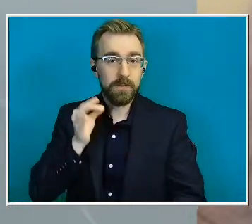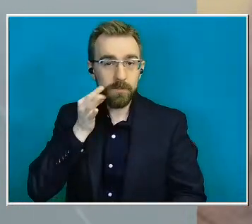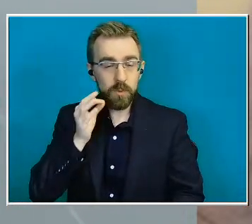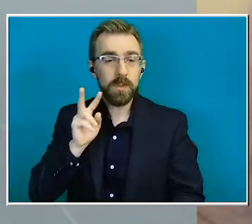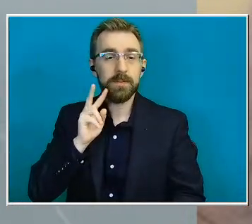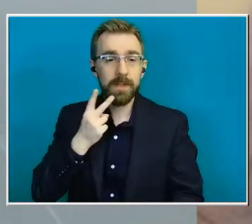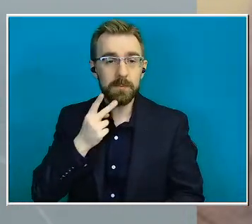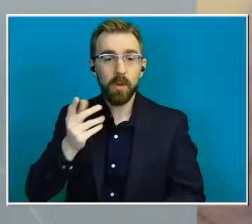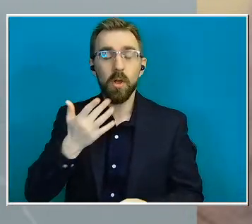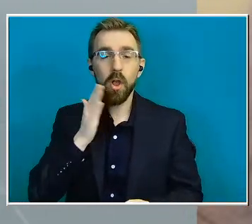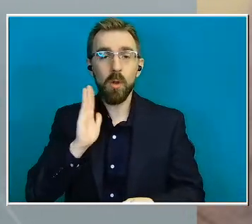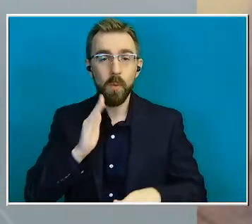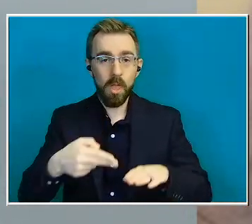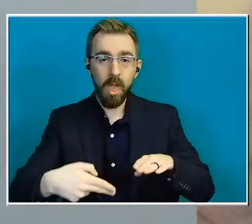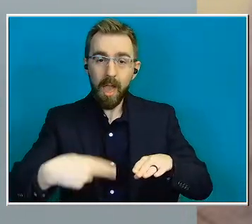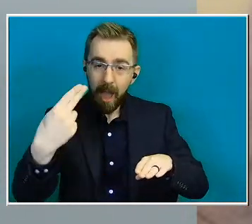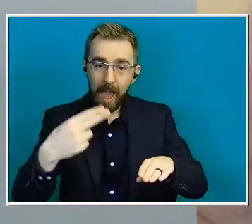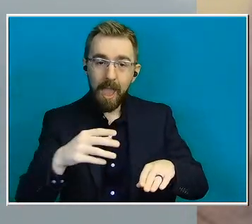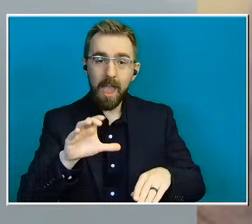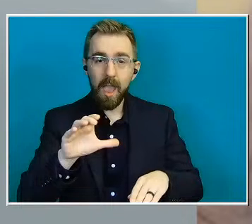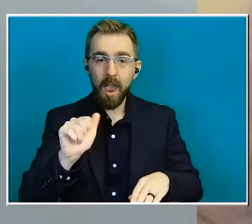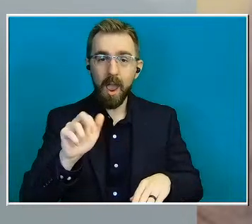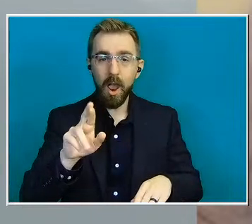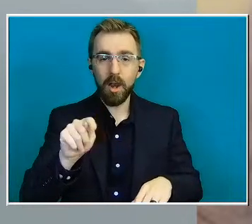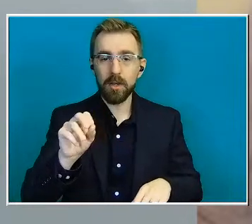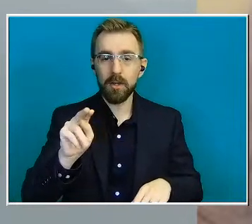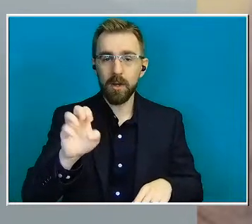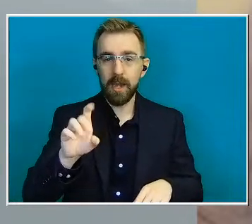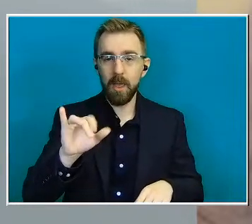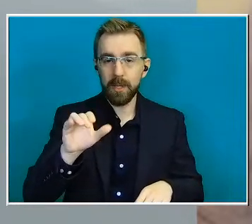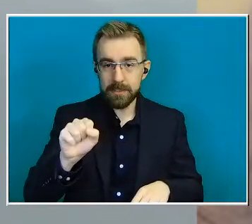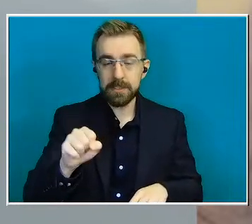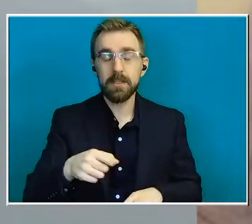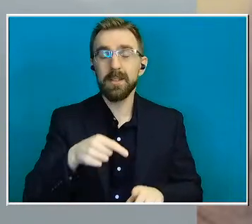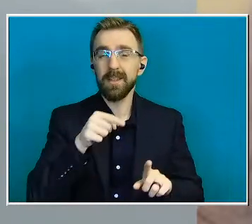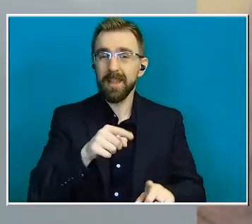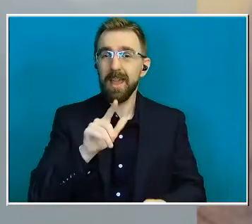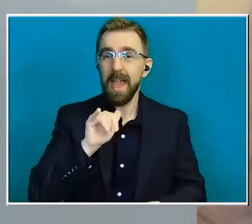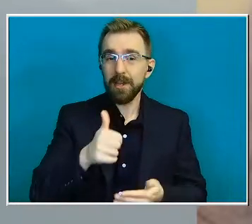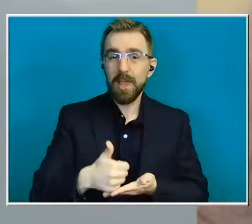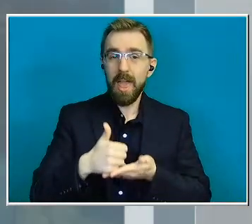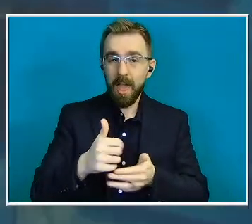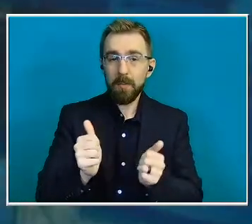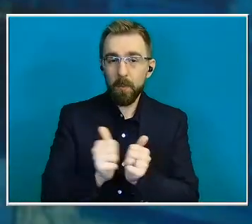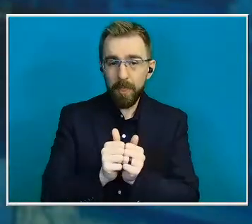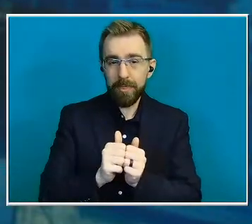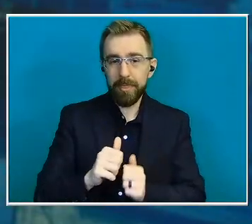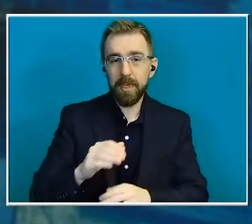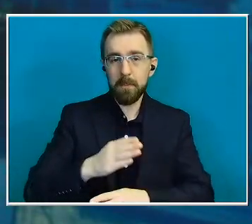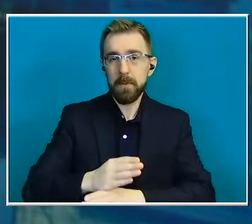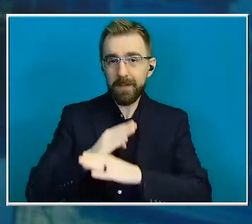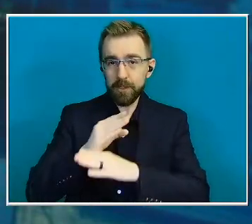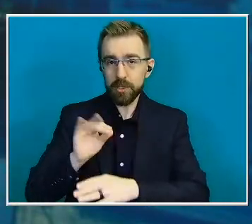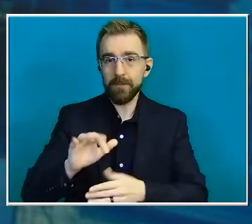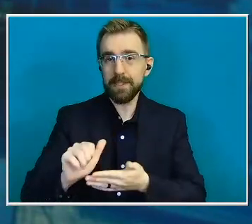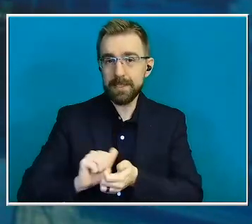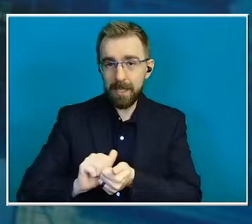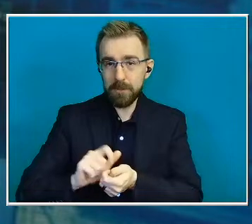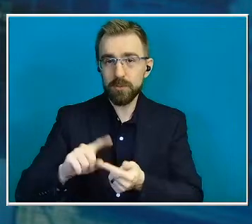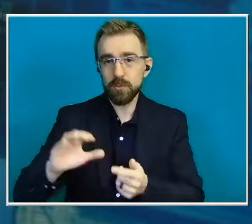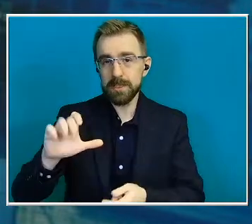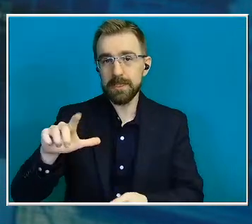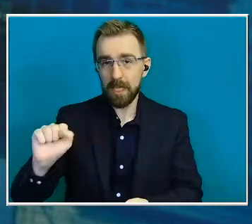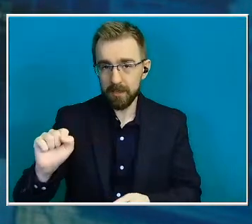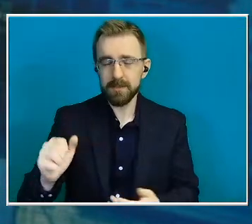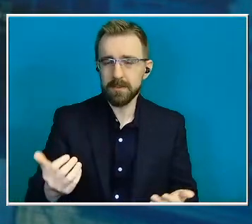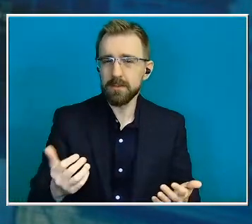on carotenoids. And carotenoids actually help with prevention of damage to cells. And so we